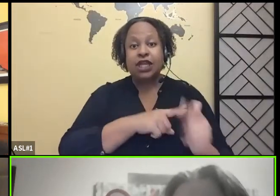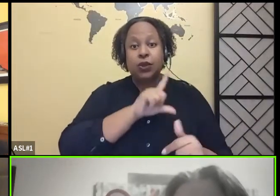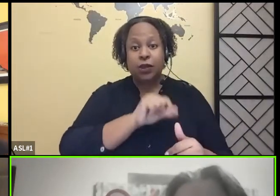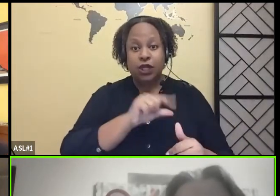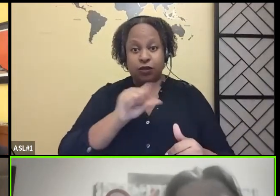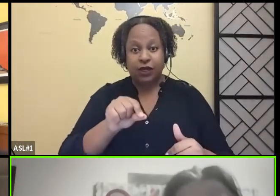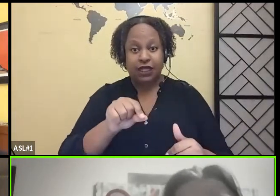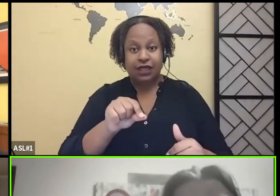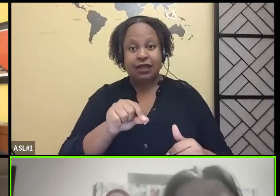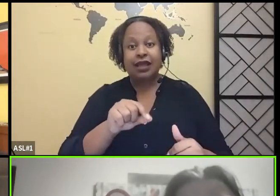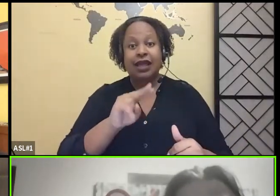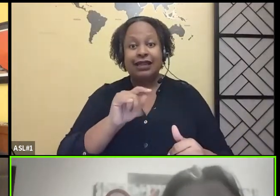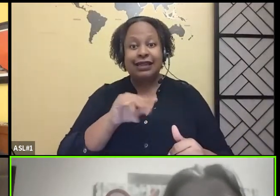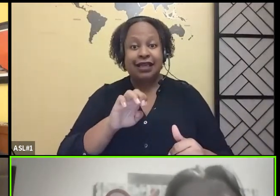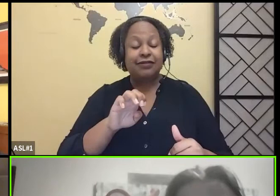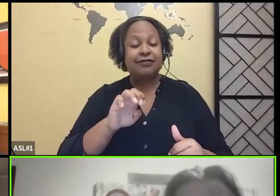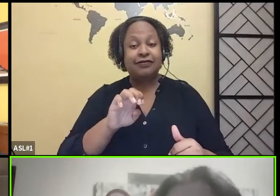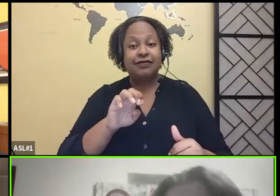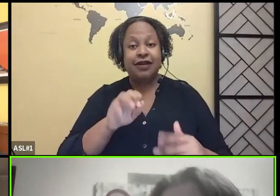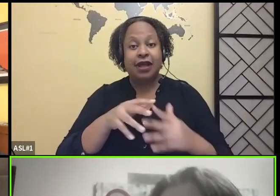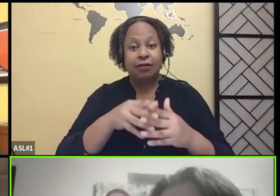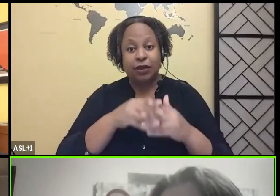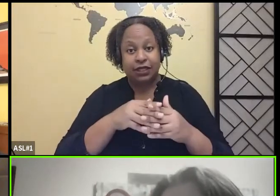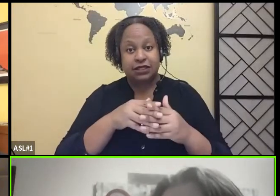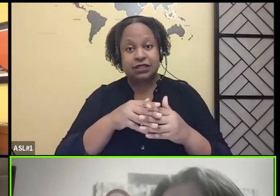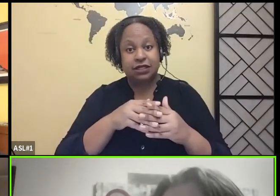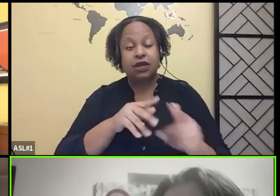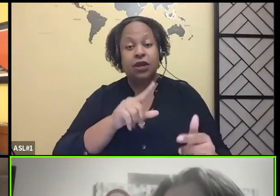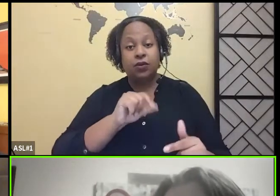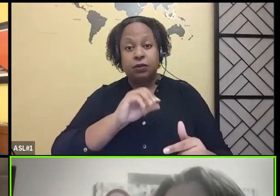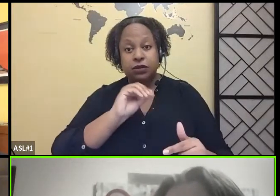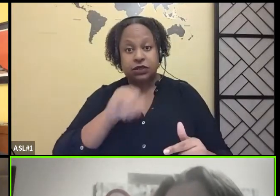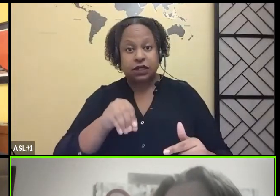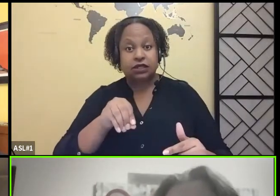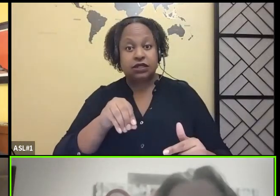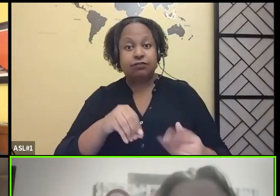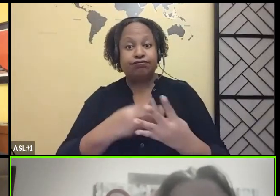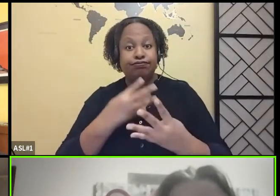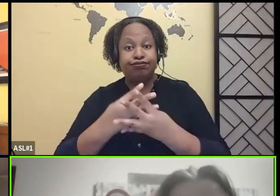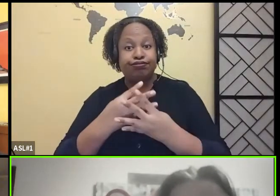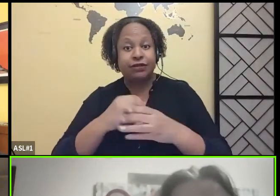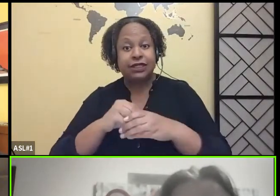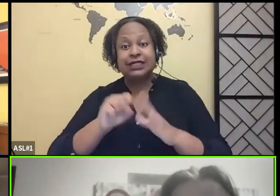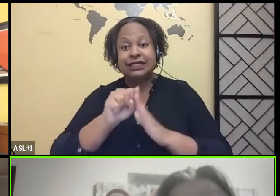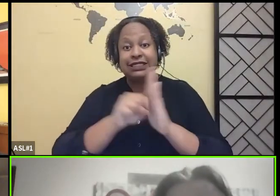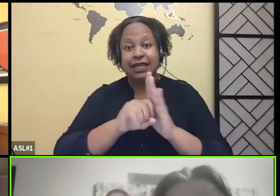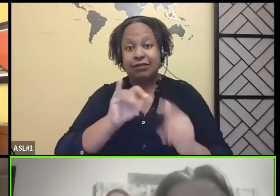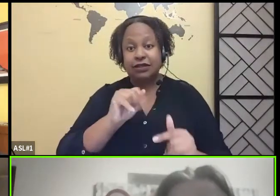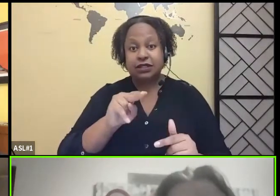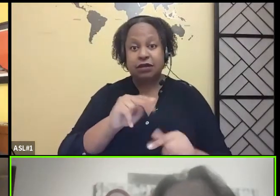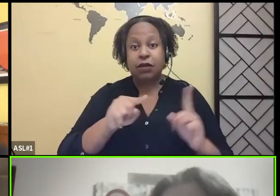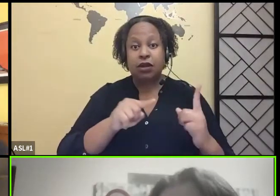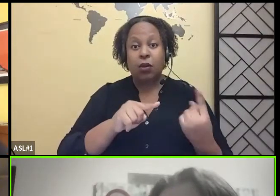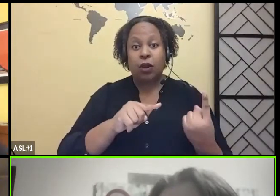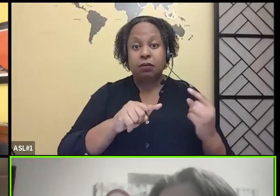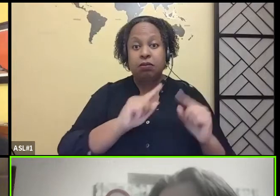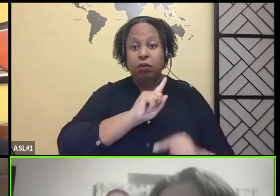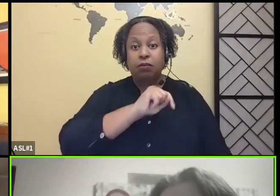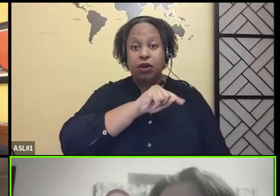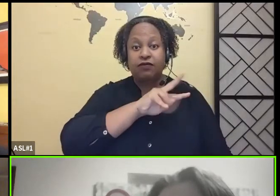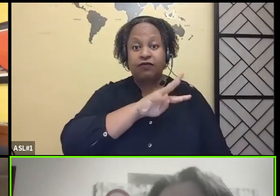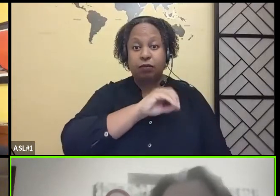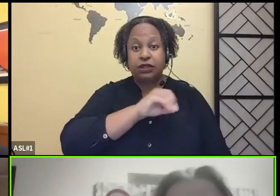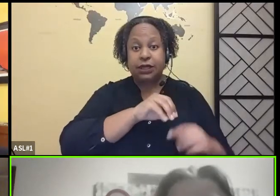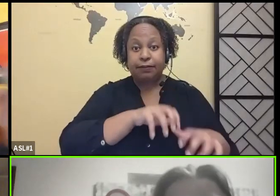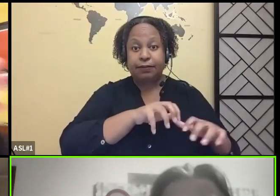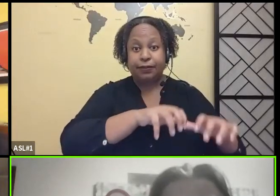up 8.7% of the inmates in the state of Minnesota. That's despite the fact that they're 1.4% of the